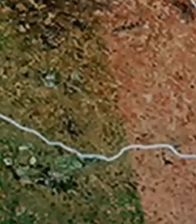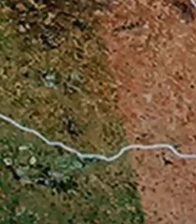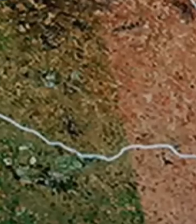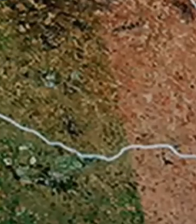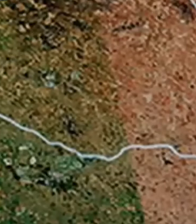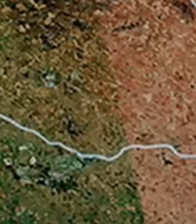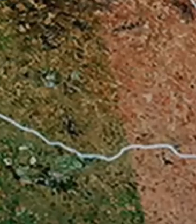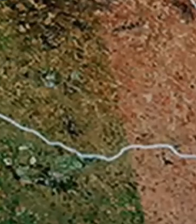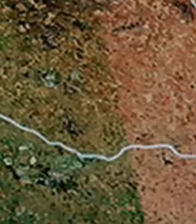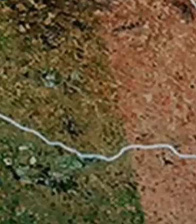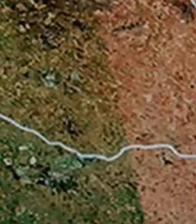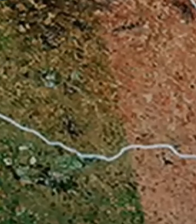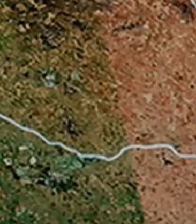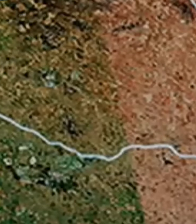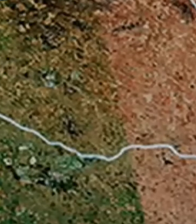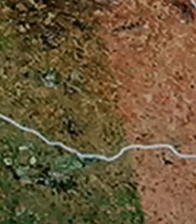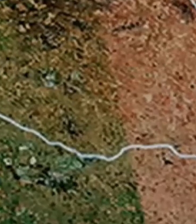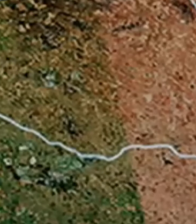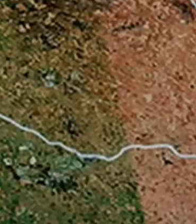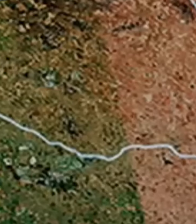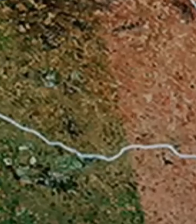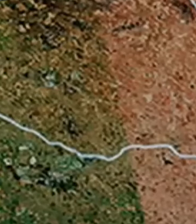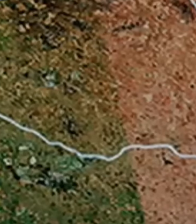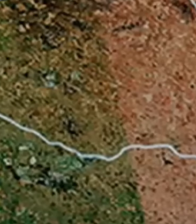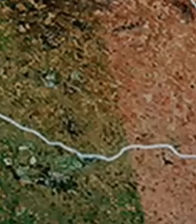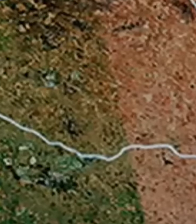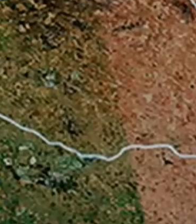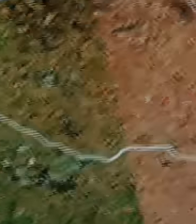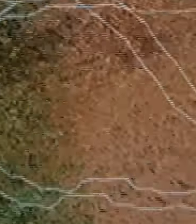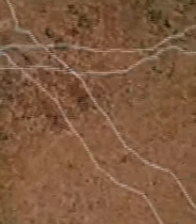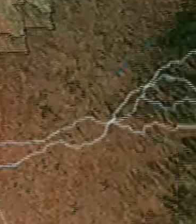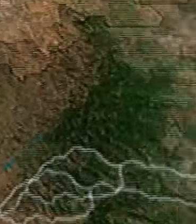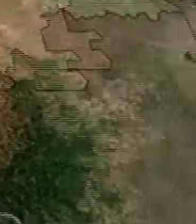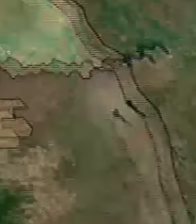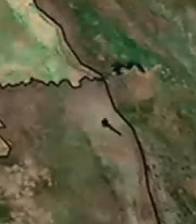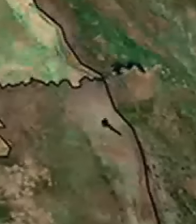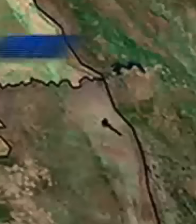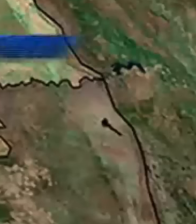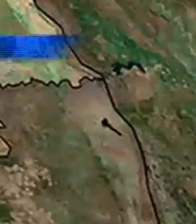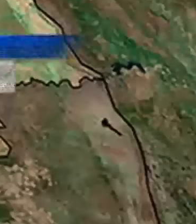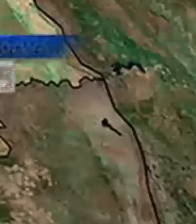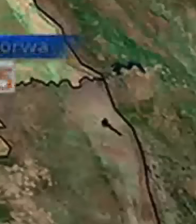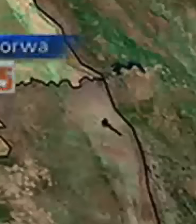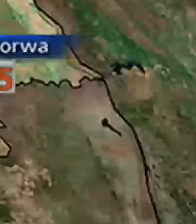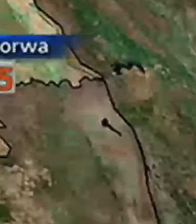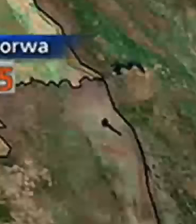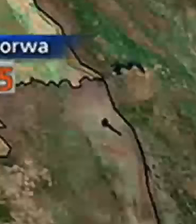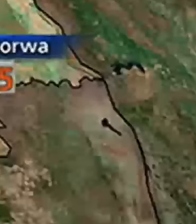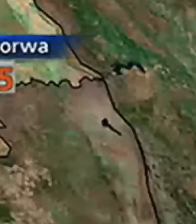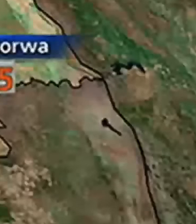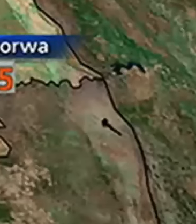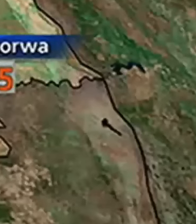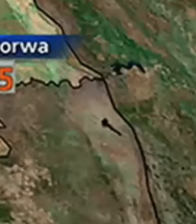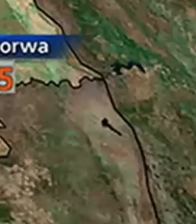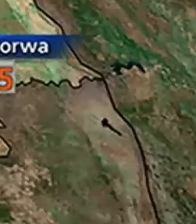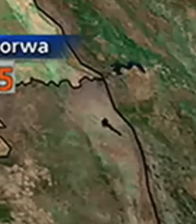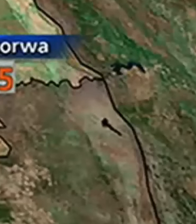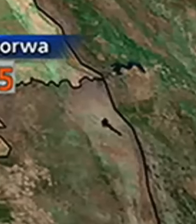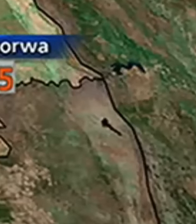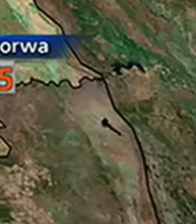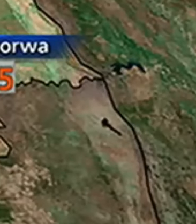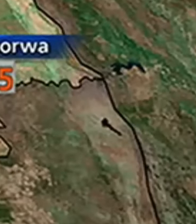10 go ya go di le 23 Johannesburg ka digata di le 8 go ya go di le 20 Limpopo mo porofenseng go tla nna le gone go nna mogote